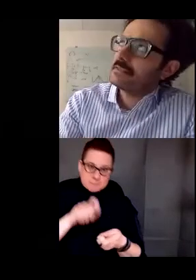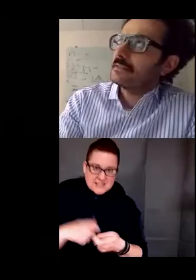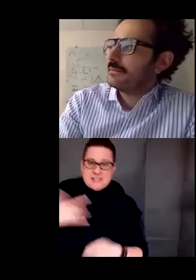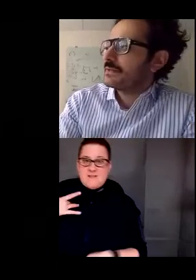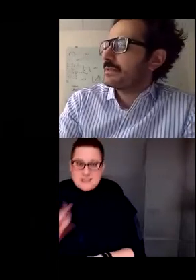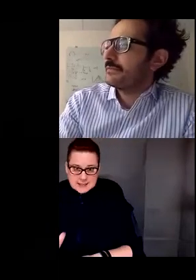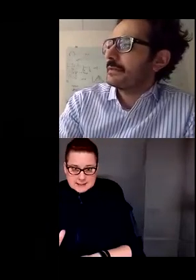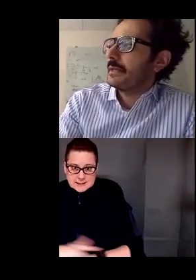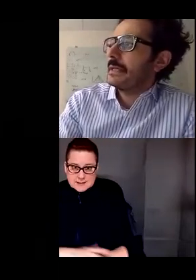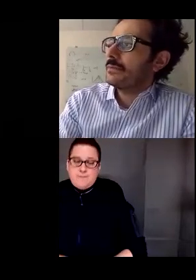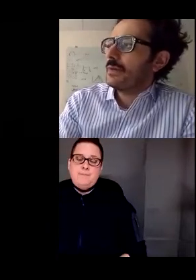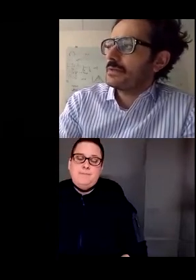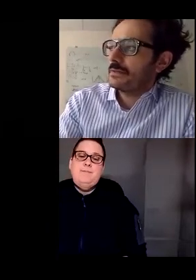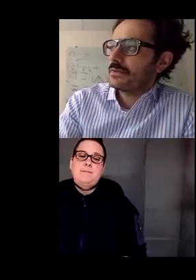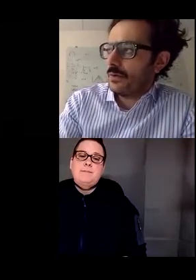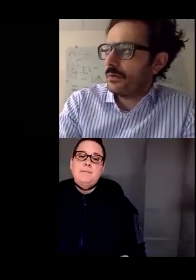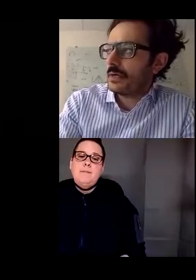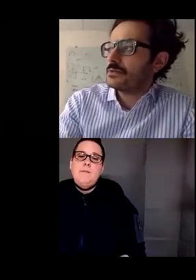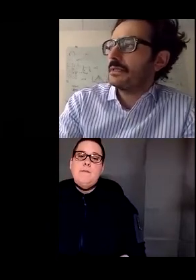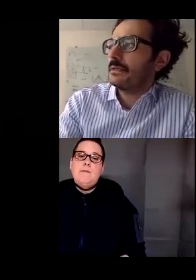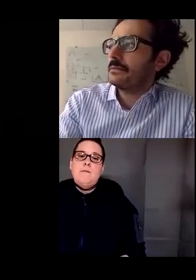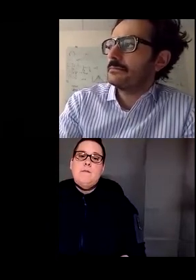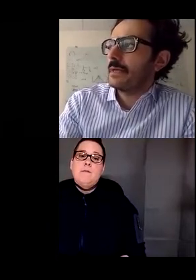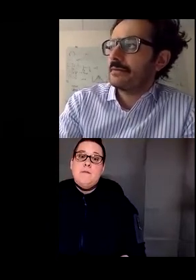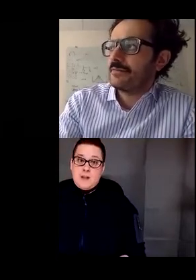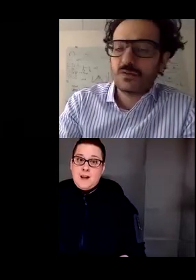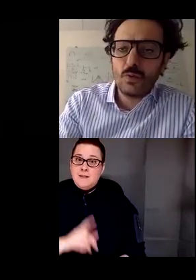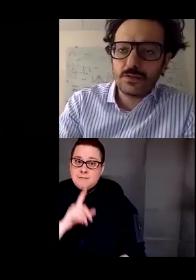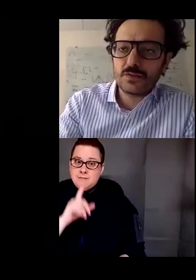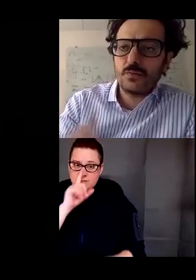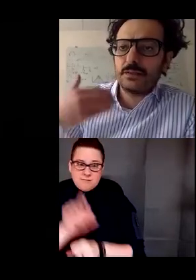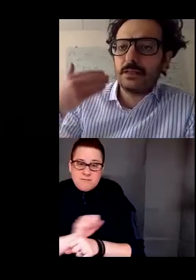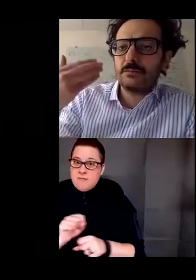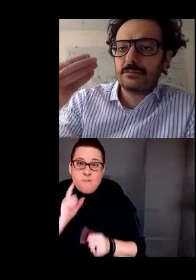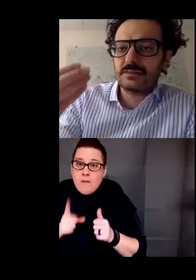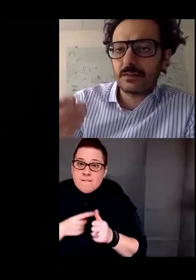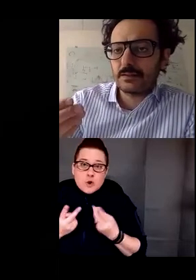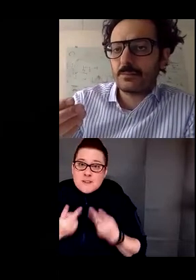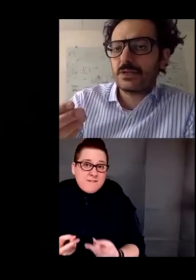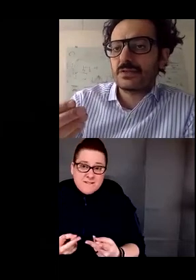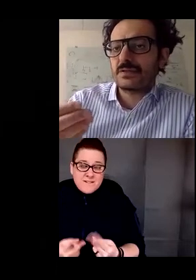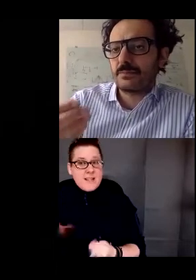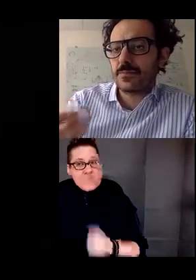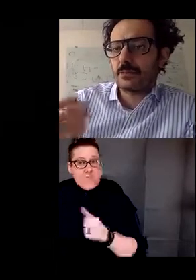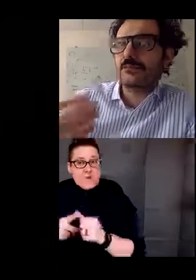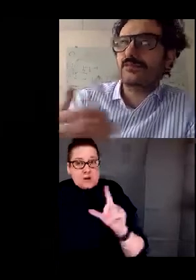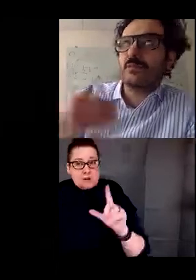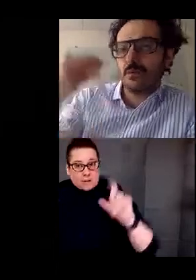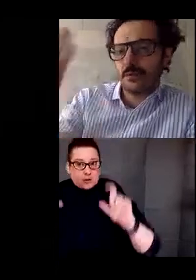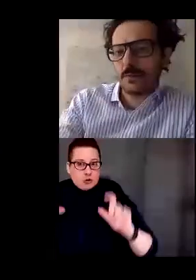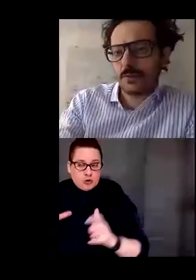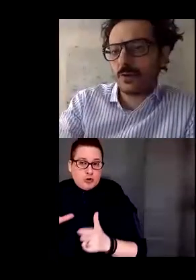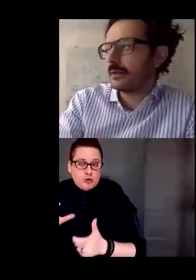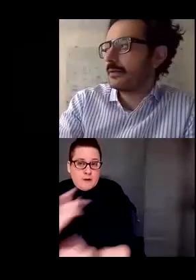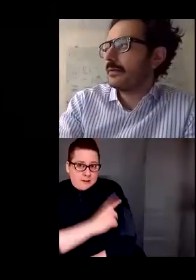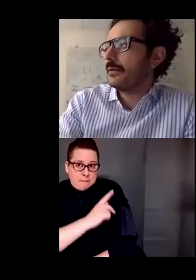or sensitive and specific. And it was so actually at visit 1. So when they studied their patients at baseline before